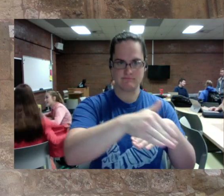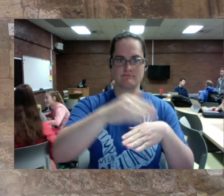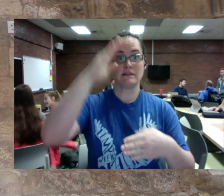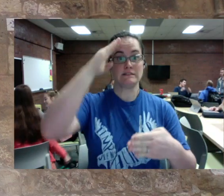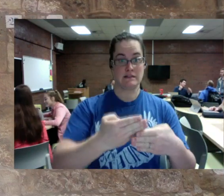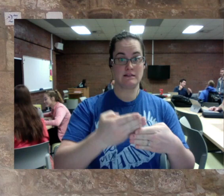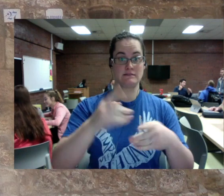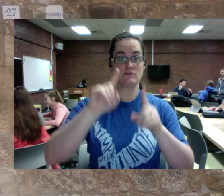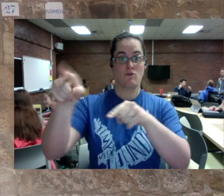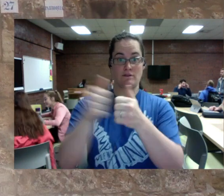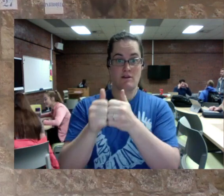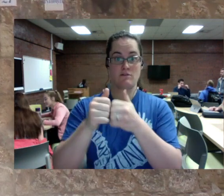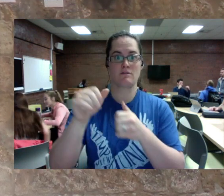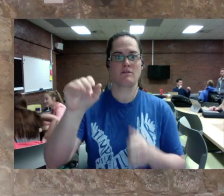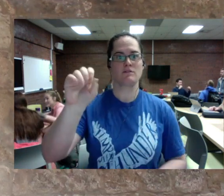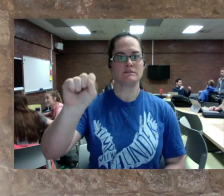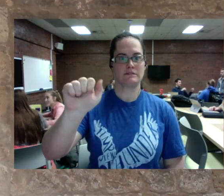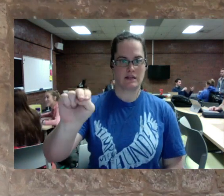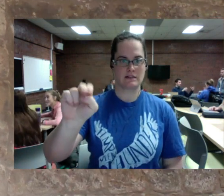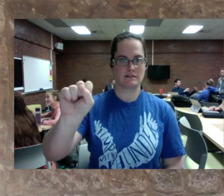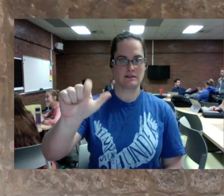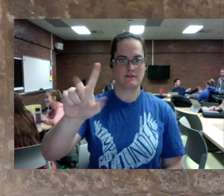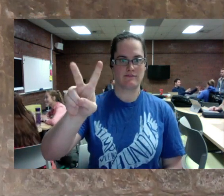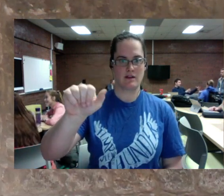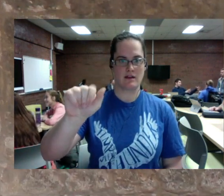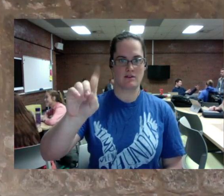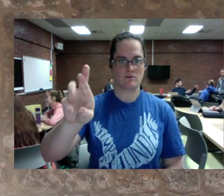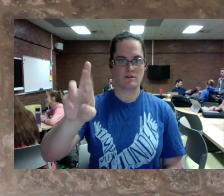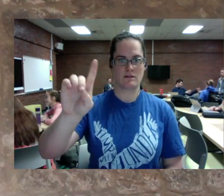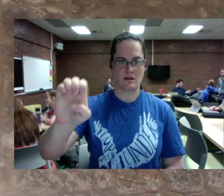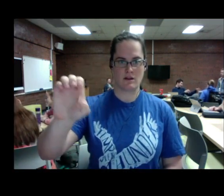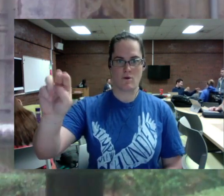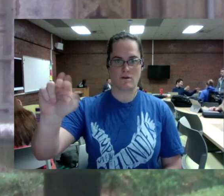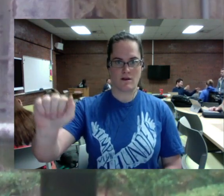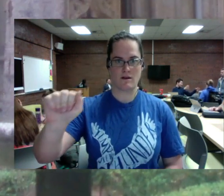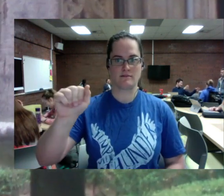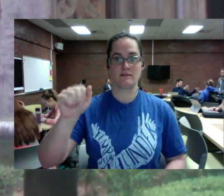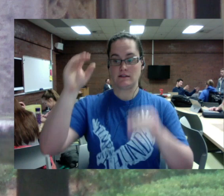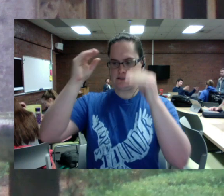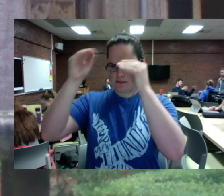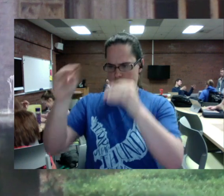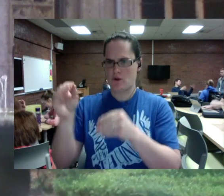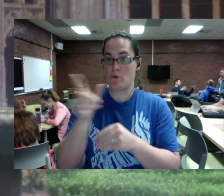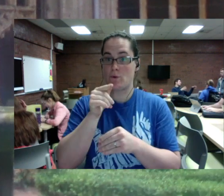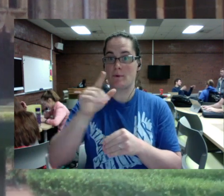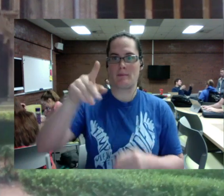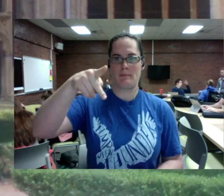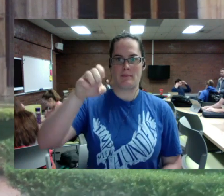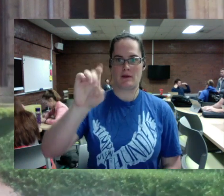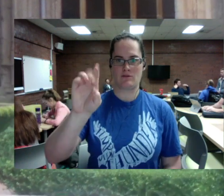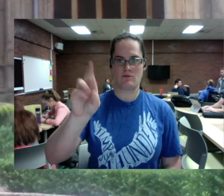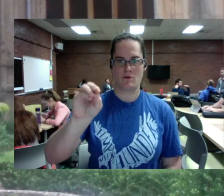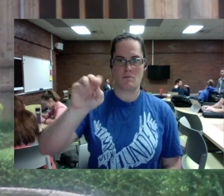separate convents, but the sons, Francisco and Pedro, were sent together to the monastery of San Salvador de